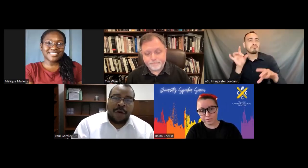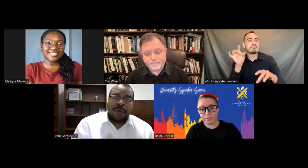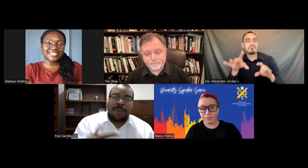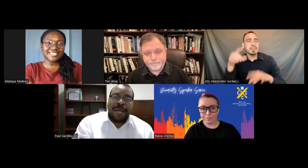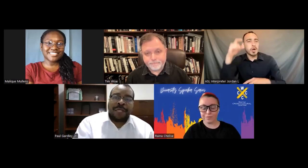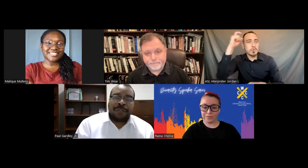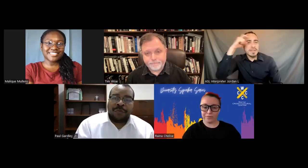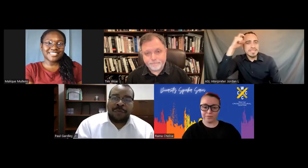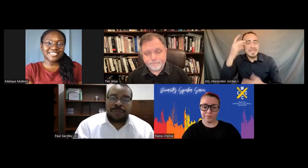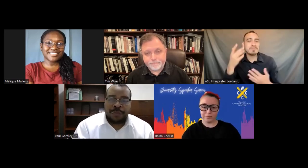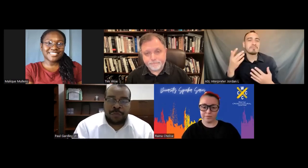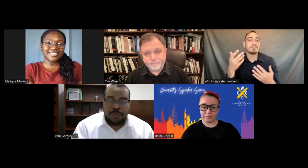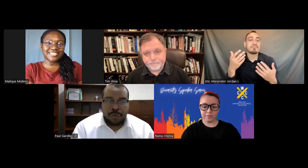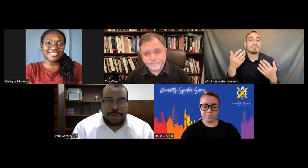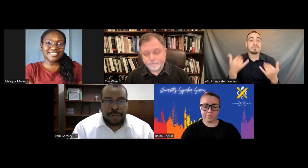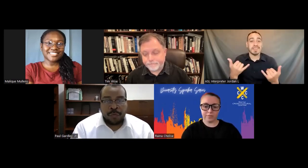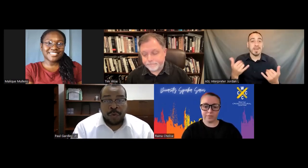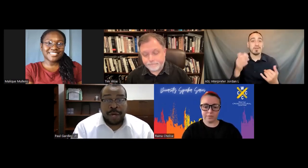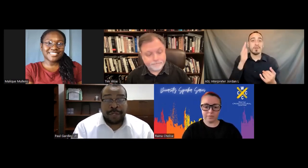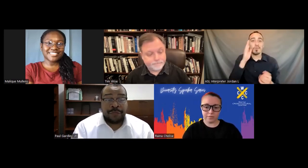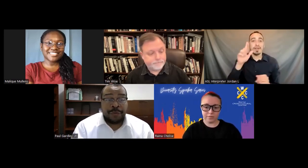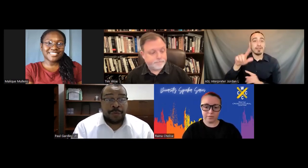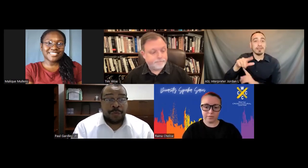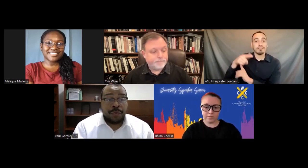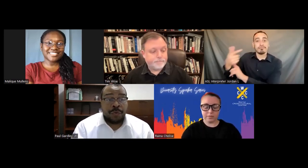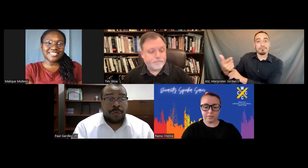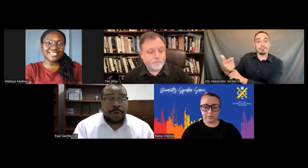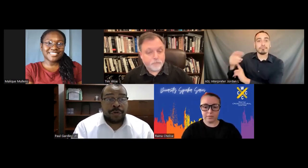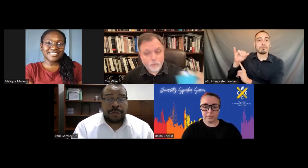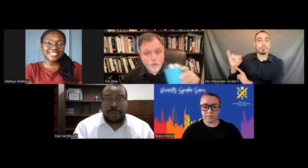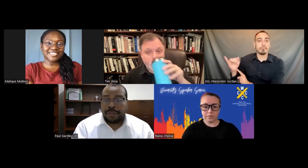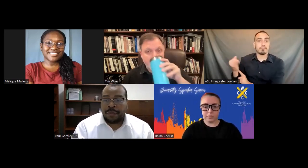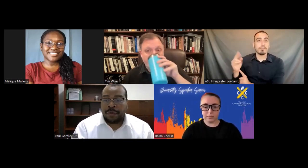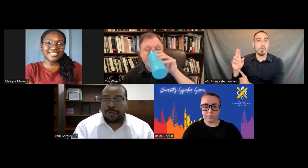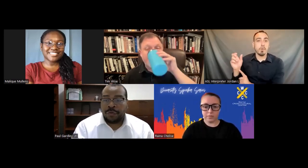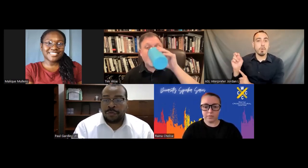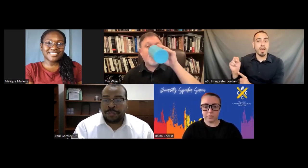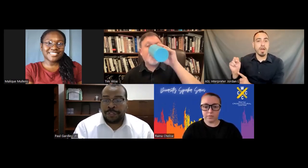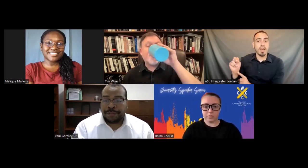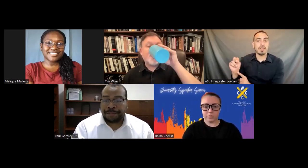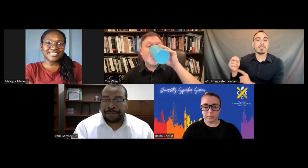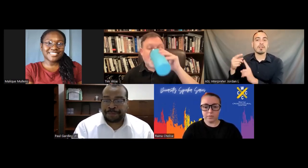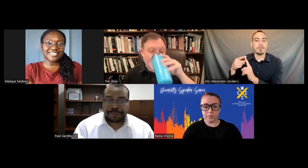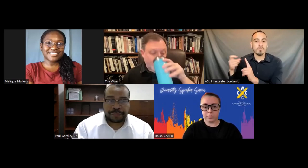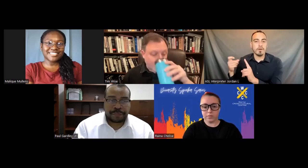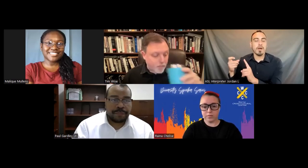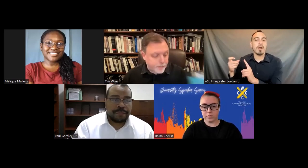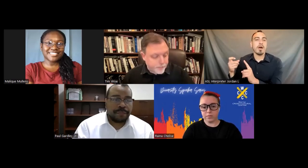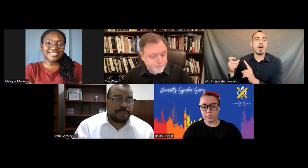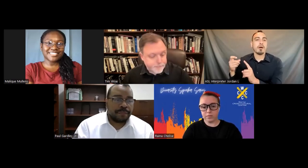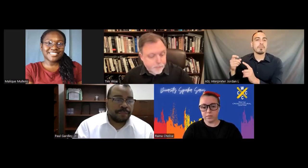And now we'll pass it on to Juan from the Warrior Cross-Cultural Center.